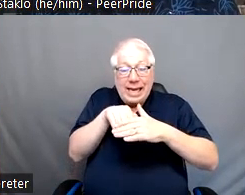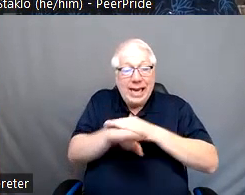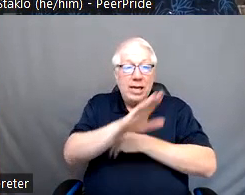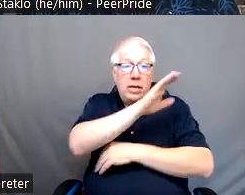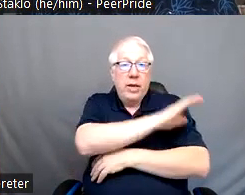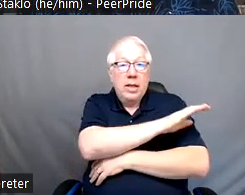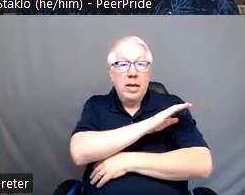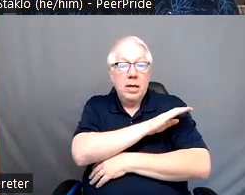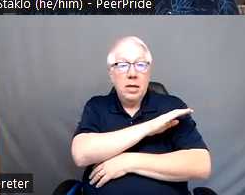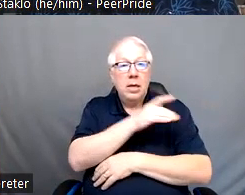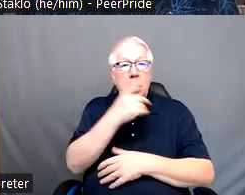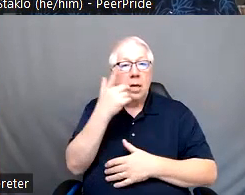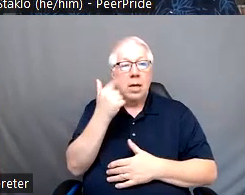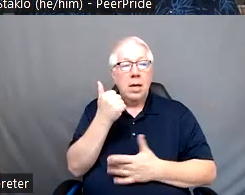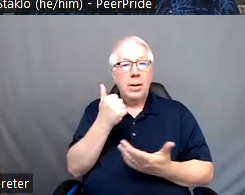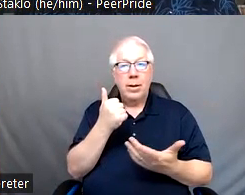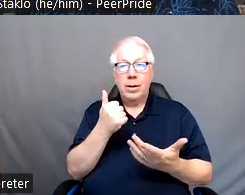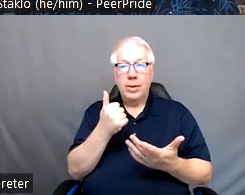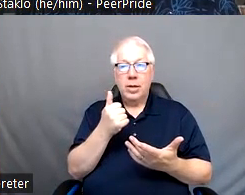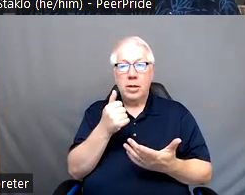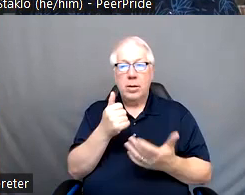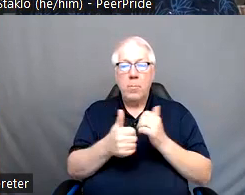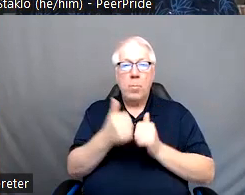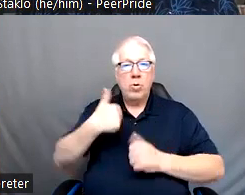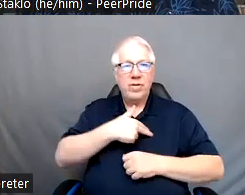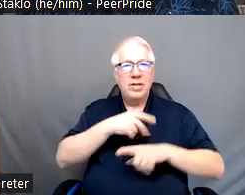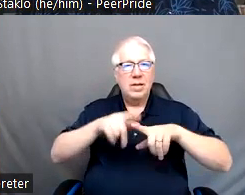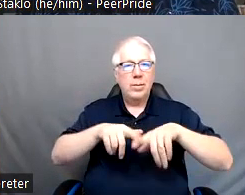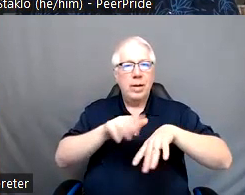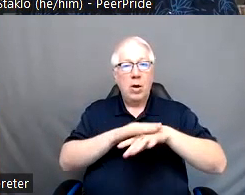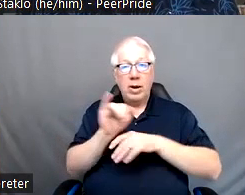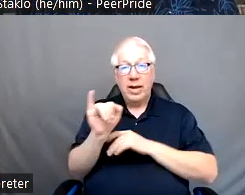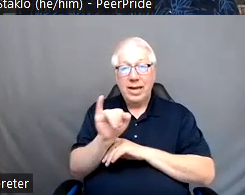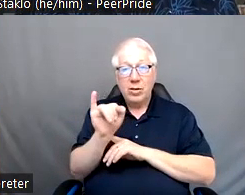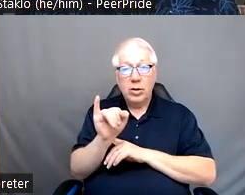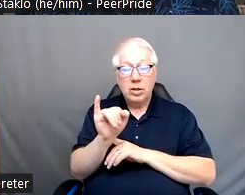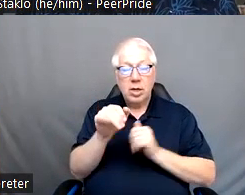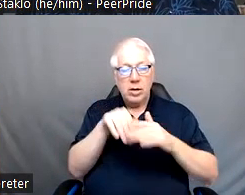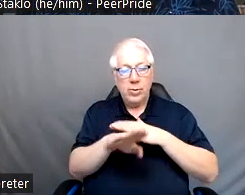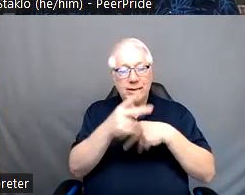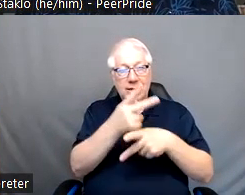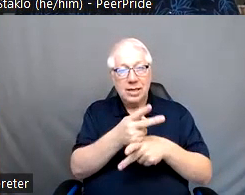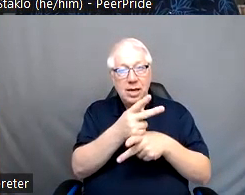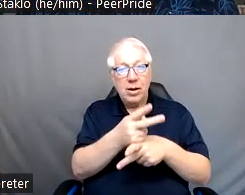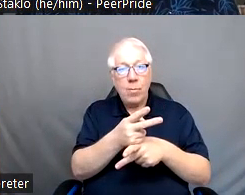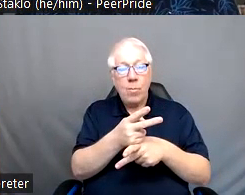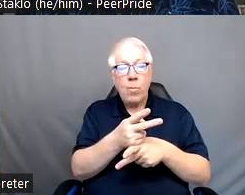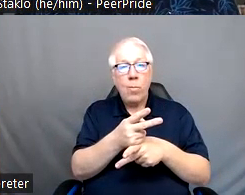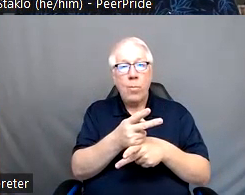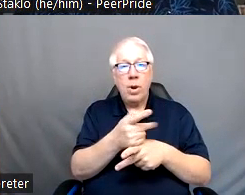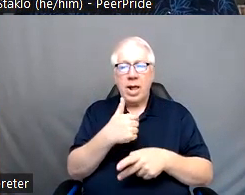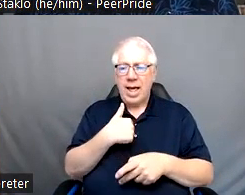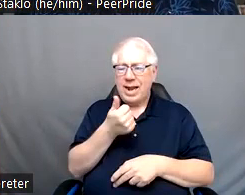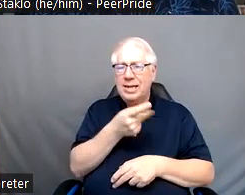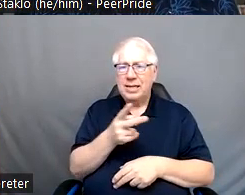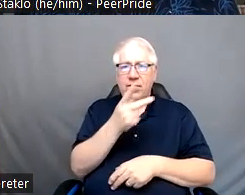we live, in the US where most of us, depend on an insurance, be able to access care, that I've had a number